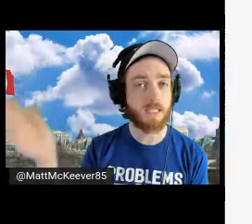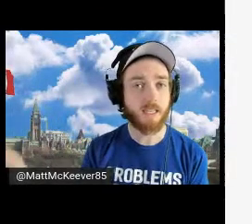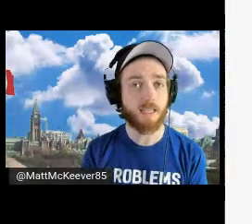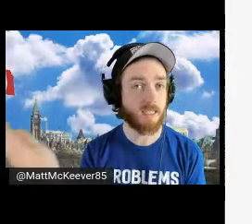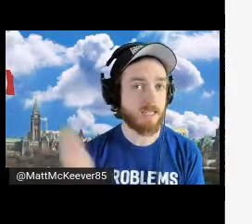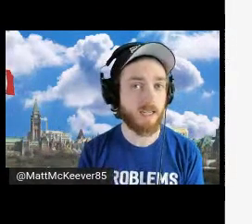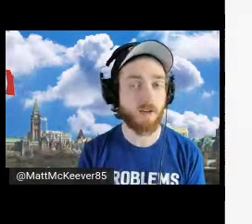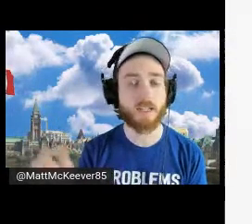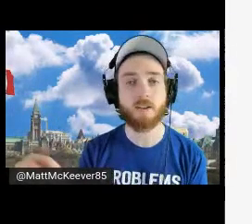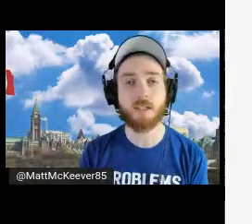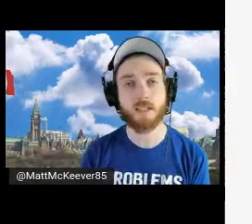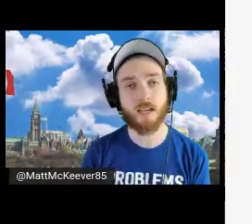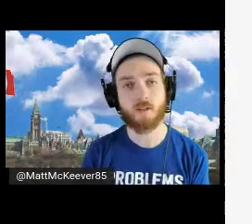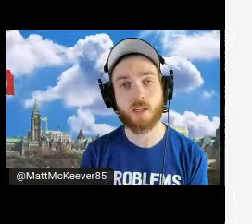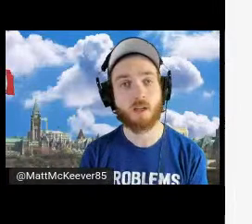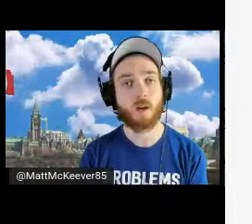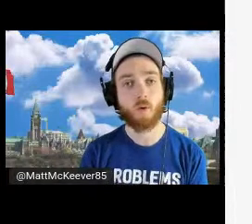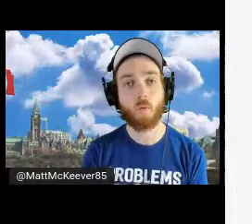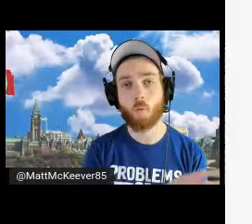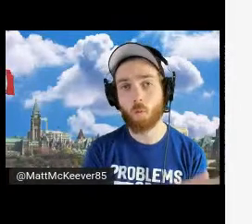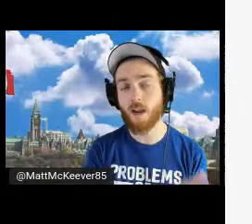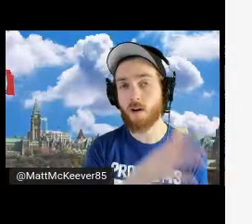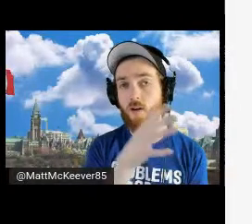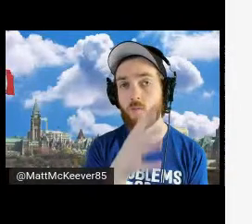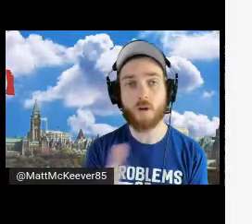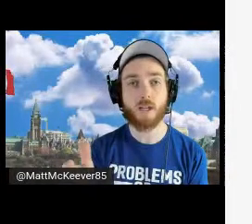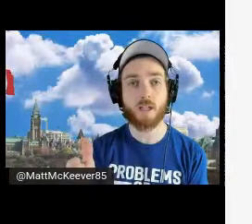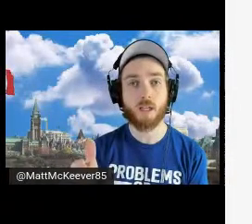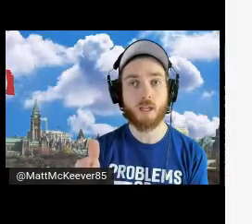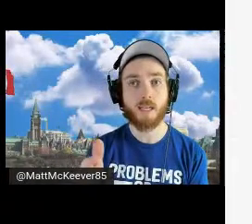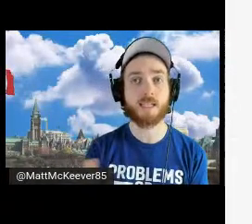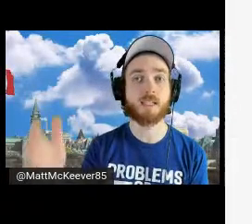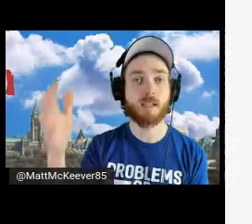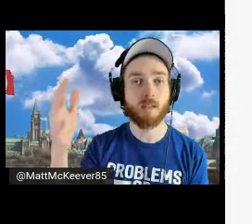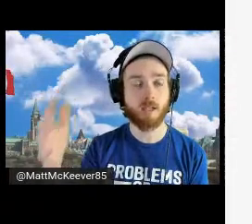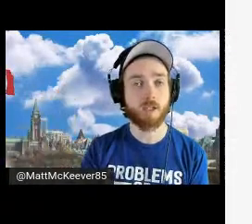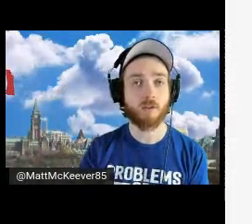checkpoints city to city or county to county? Where and when